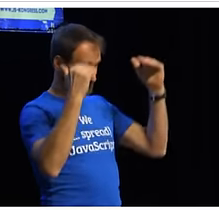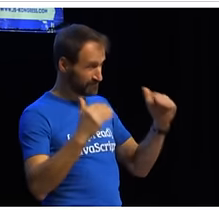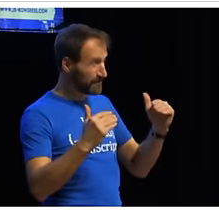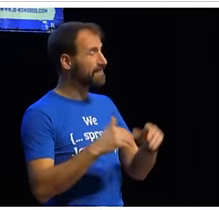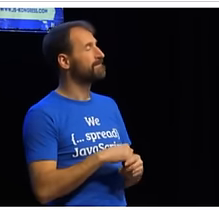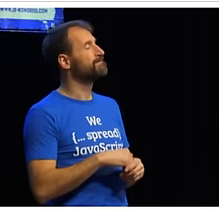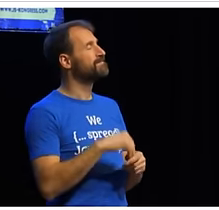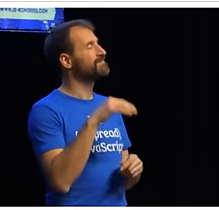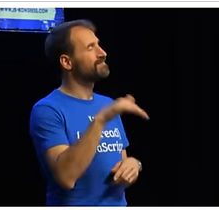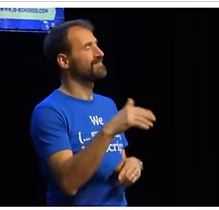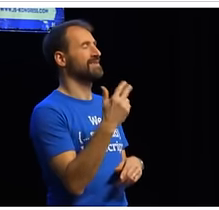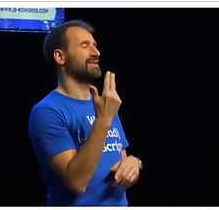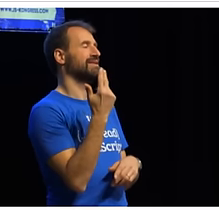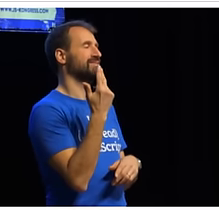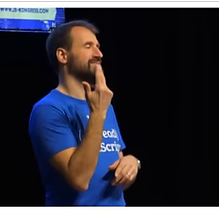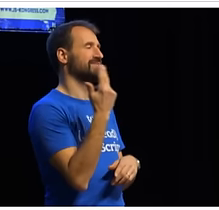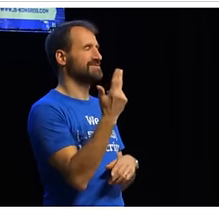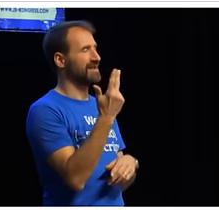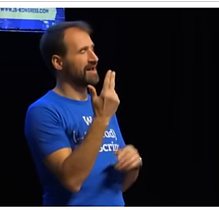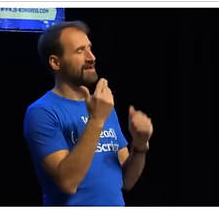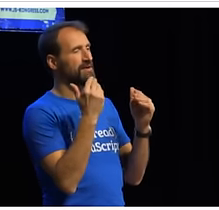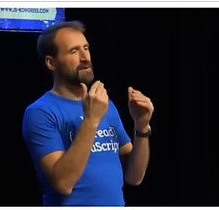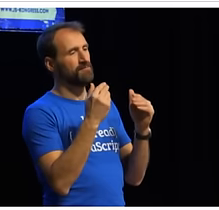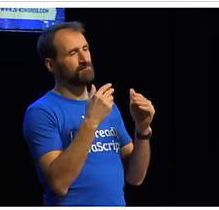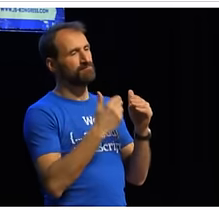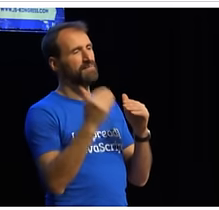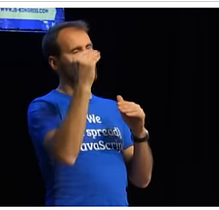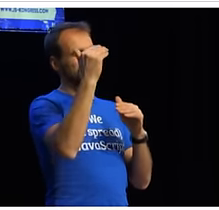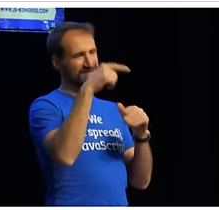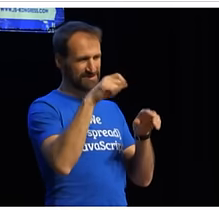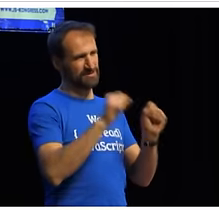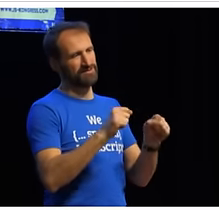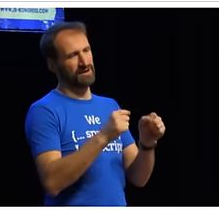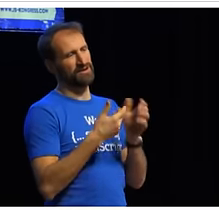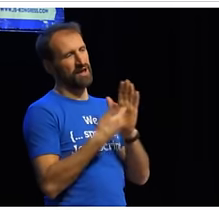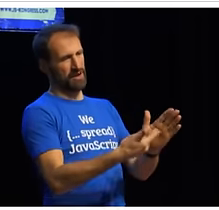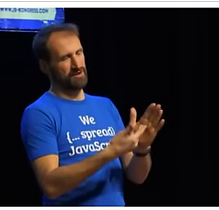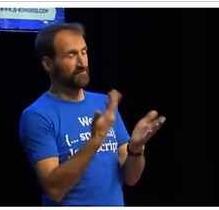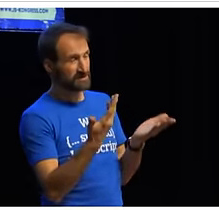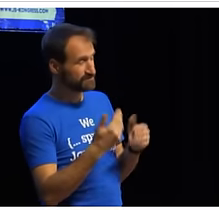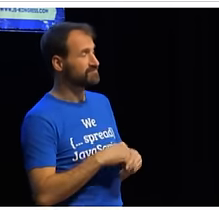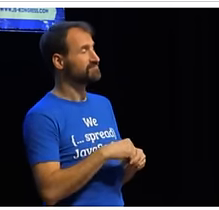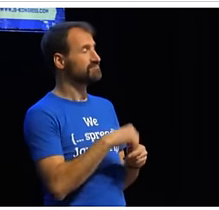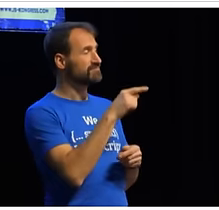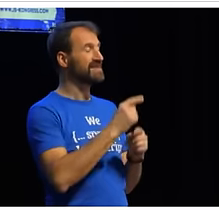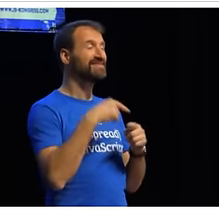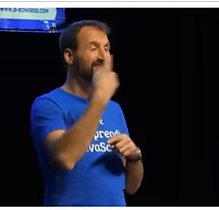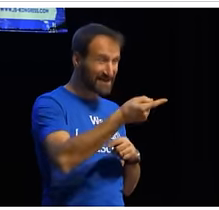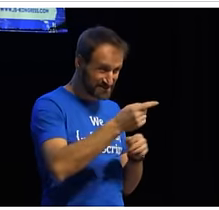It has three params you can provide: an X function you have seen before in the slides, then an arrow function.